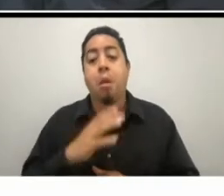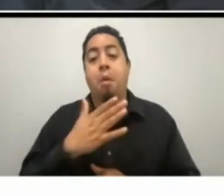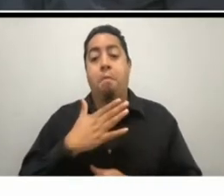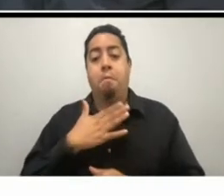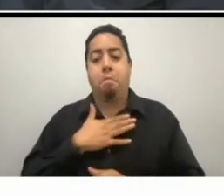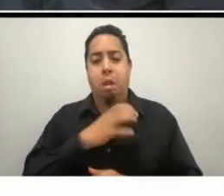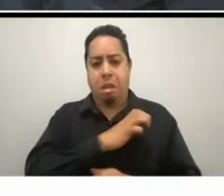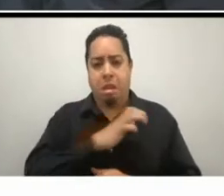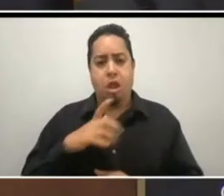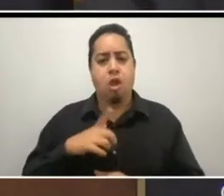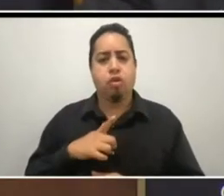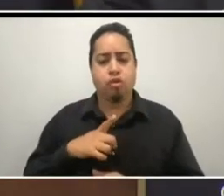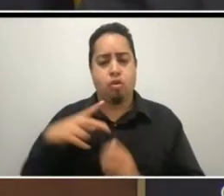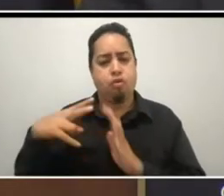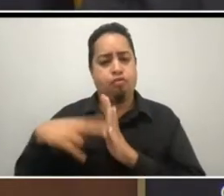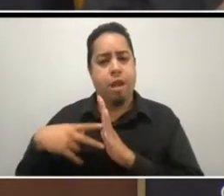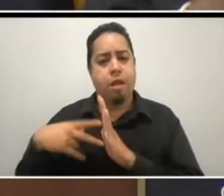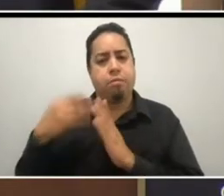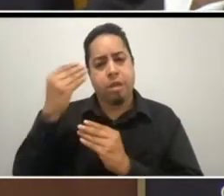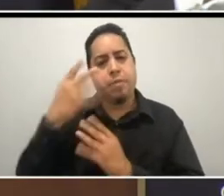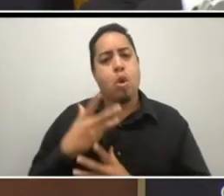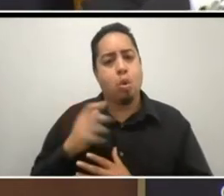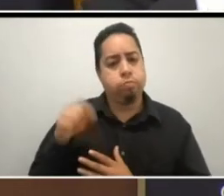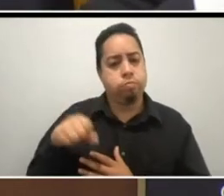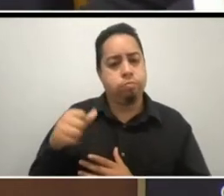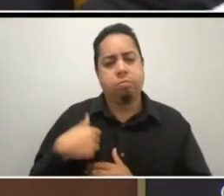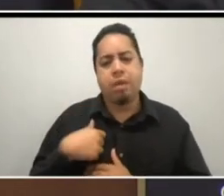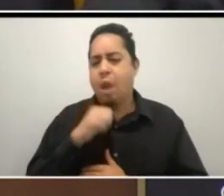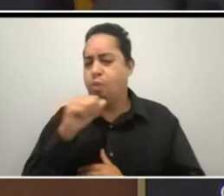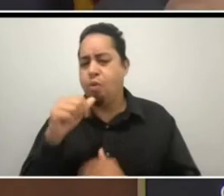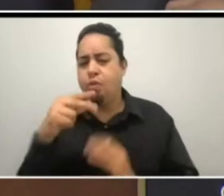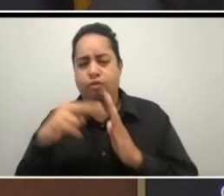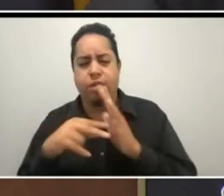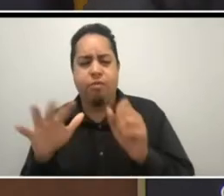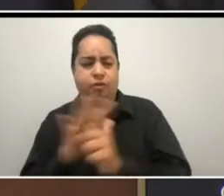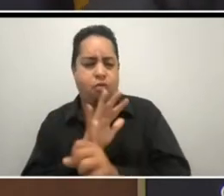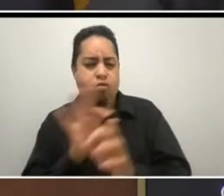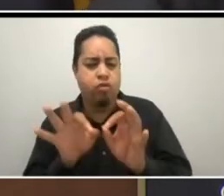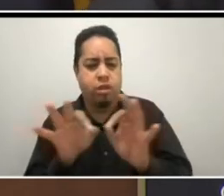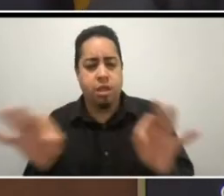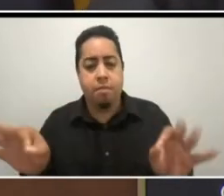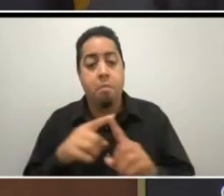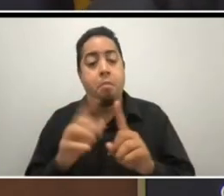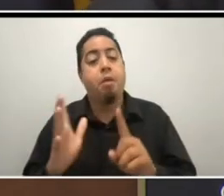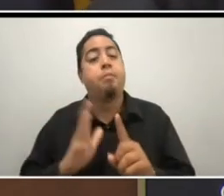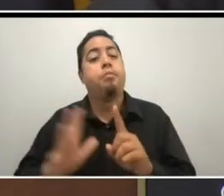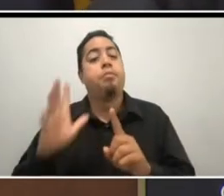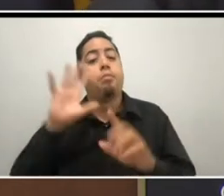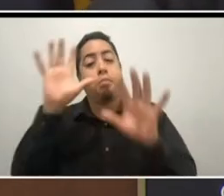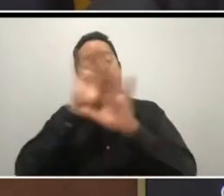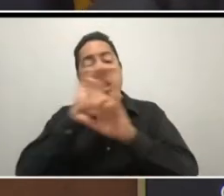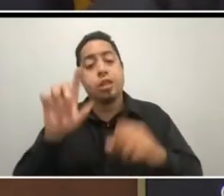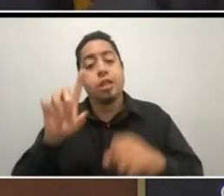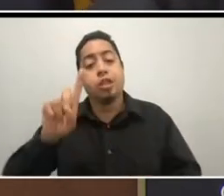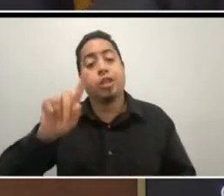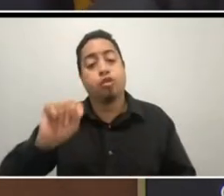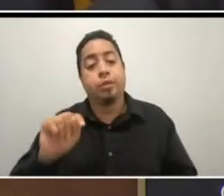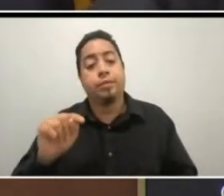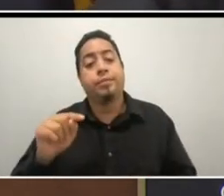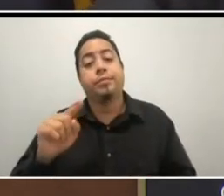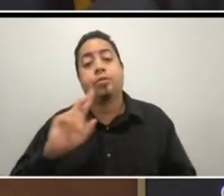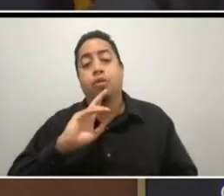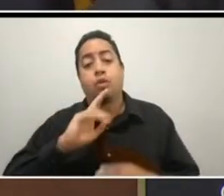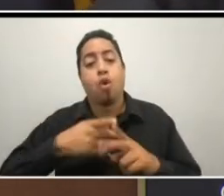Yes, sir. In that statement, I won't read it in its entirety. Former President Trump begins by calling you a